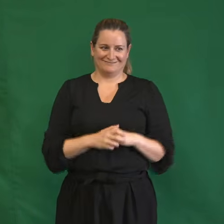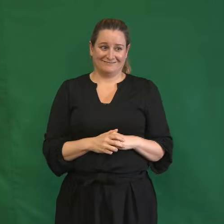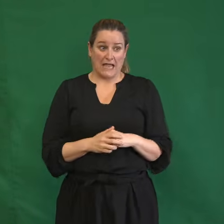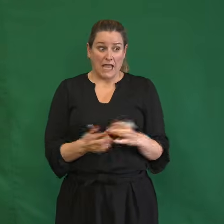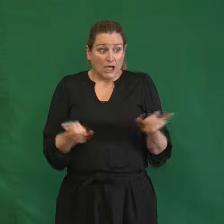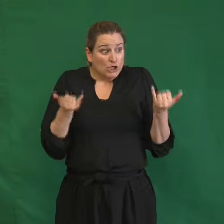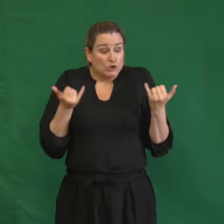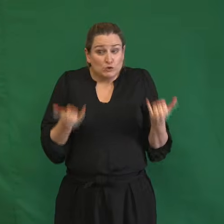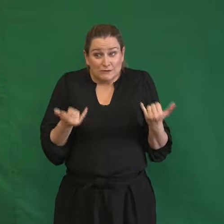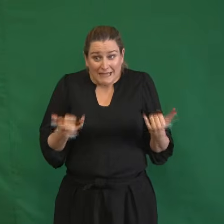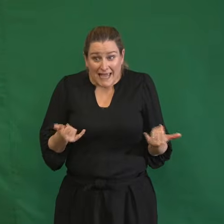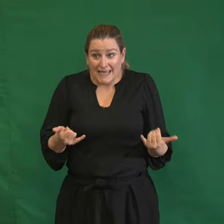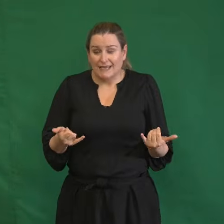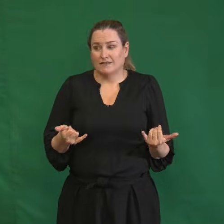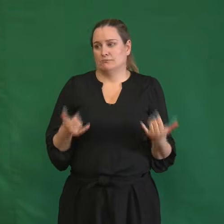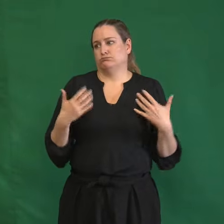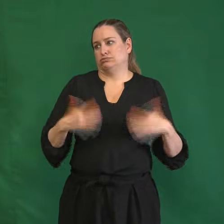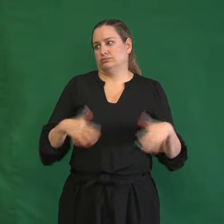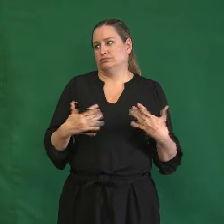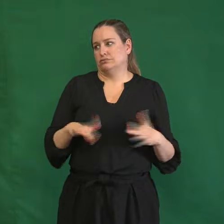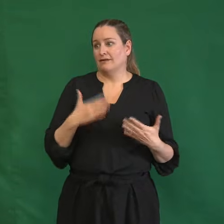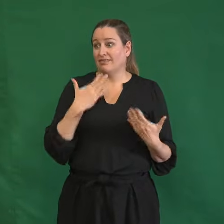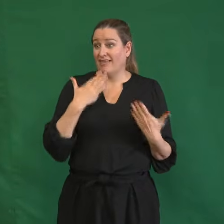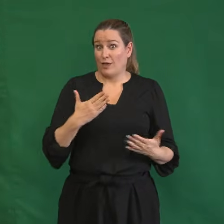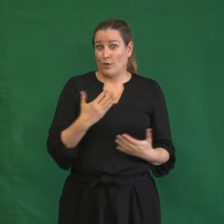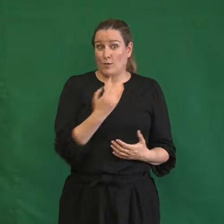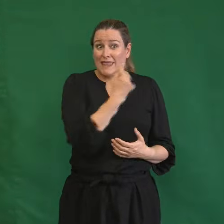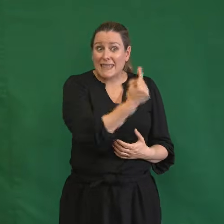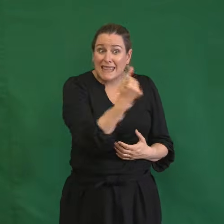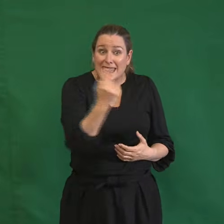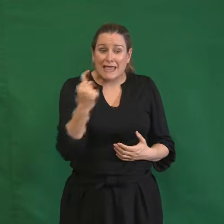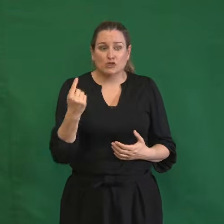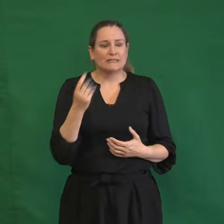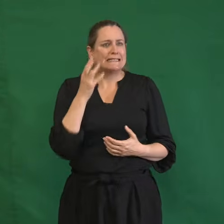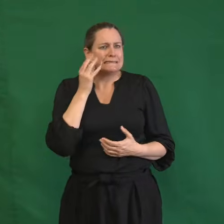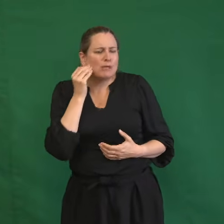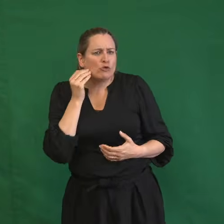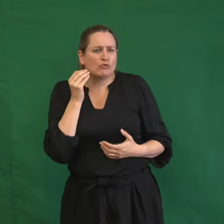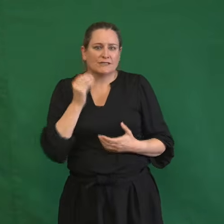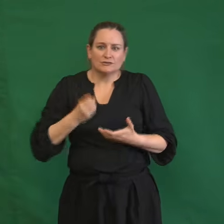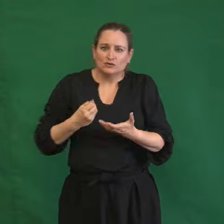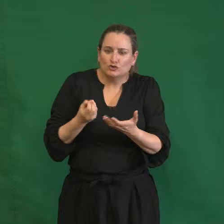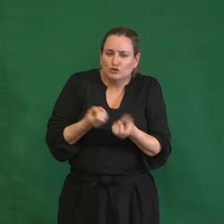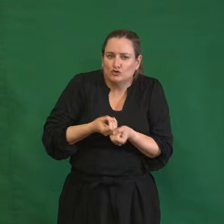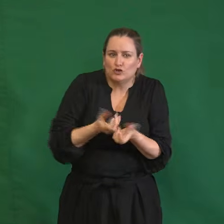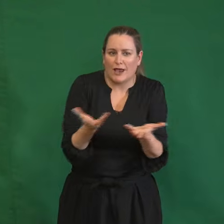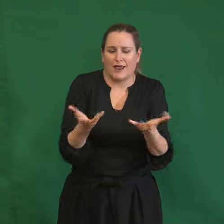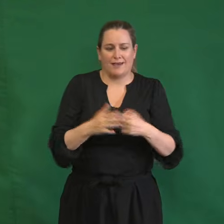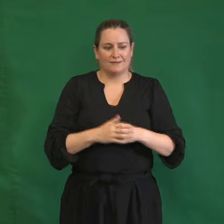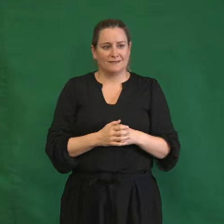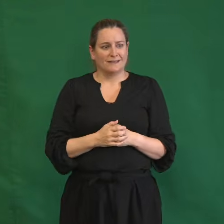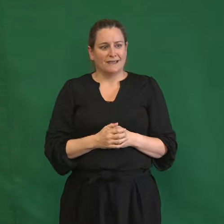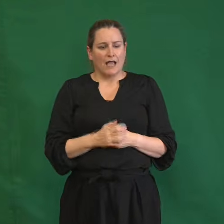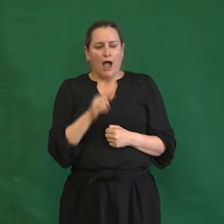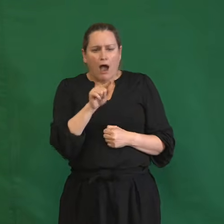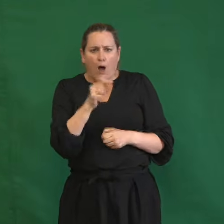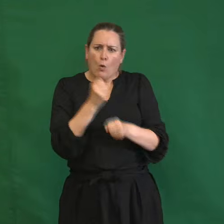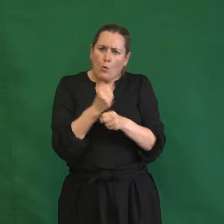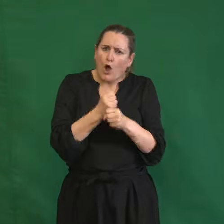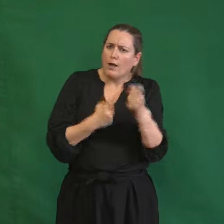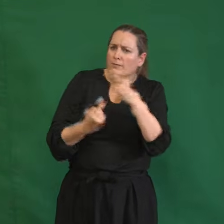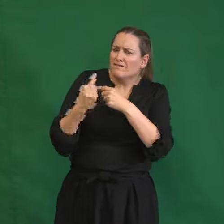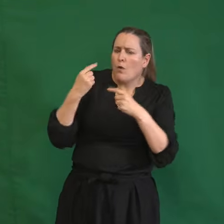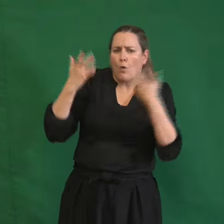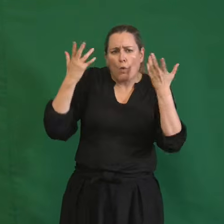amount of hours actually experiencing that work and witnessing the many systems that have been